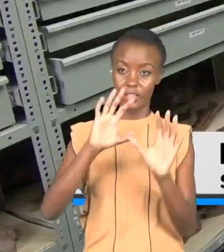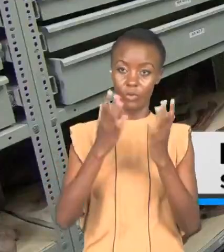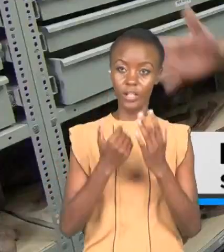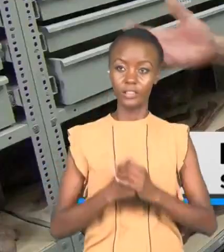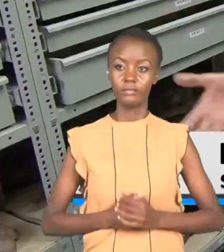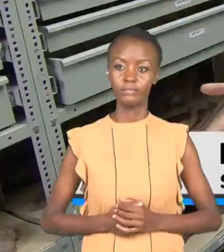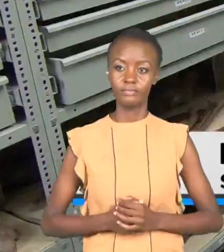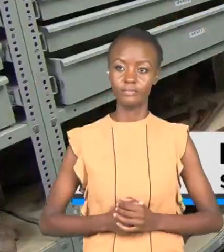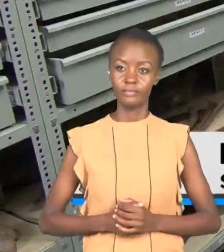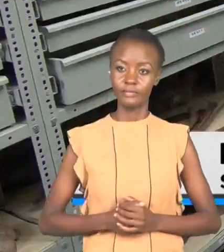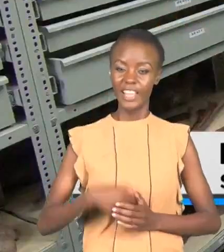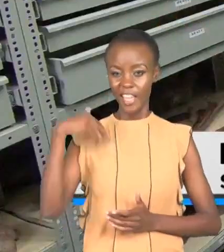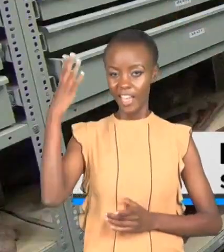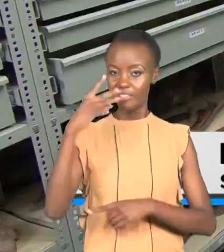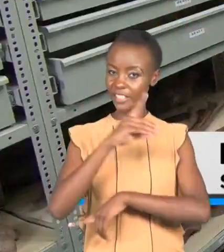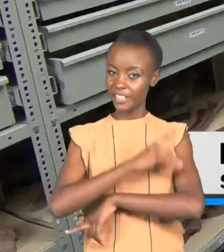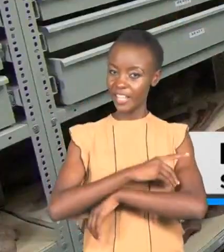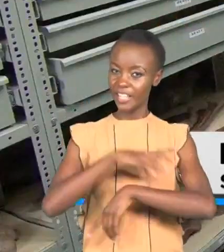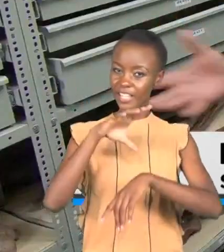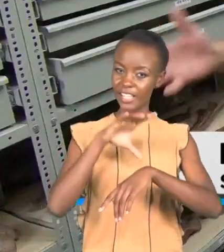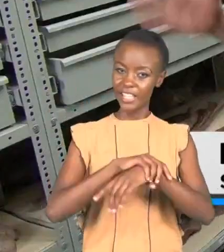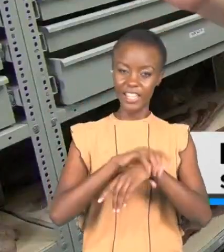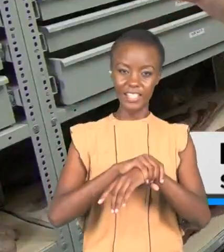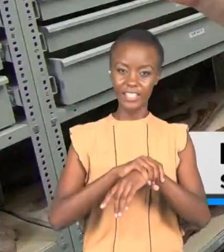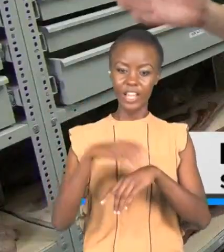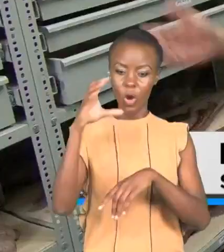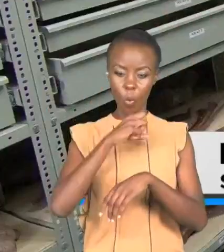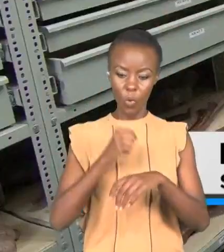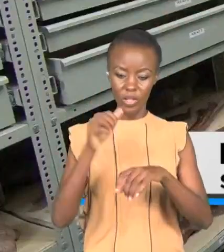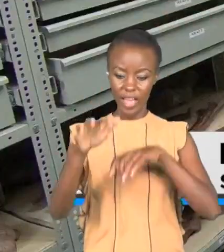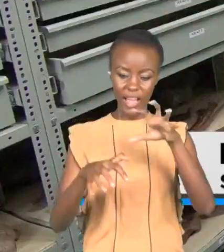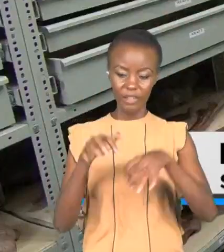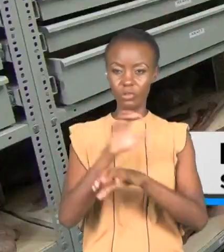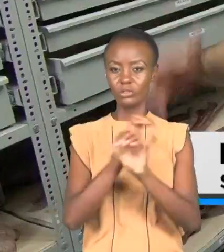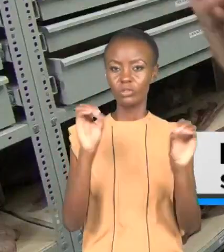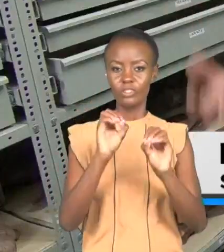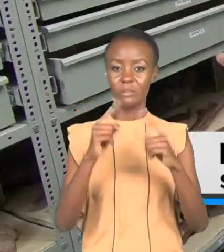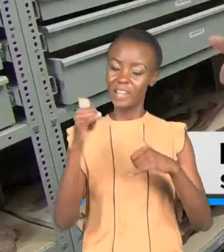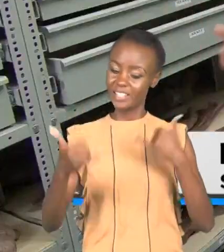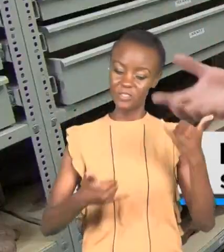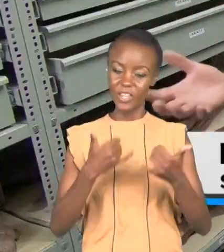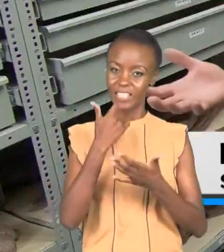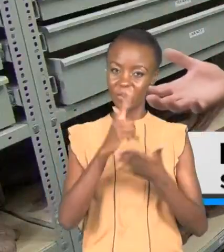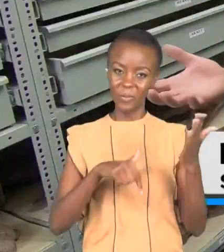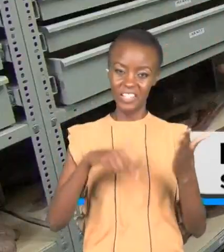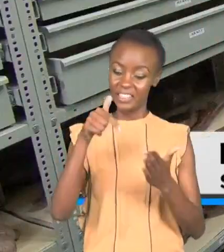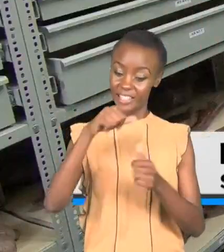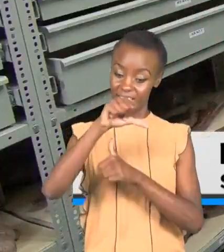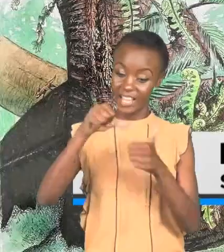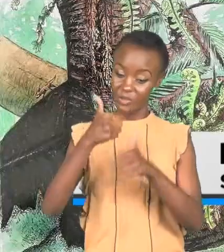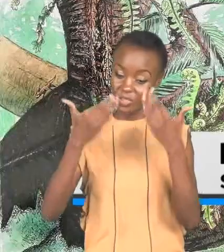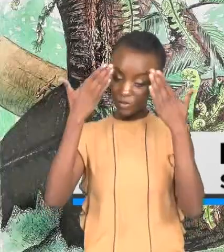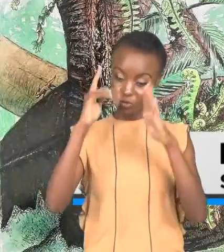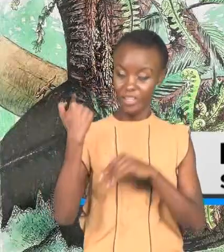It's not every day we describe a new species of dinosaur, and I mean, it's obviously like one of the most fun parts of the job is saying, here's something that science didn't know about